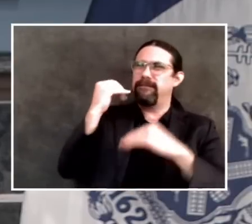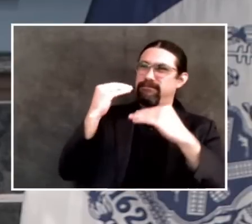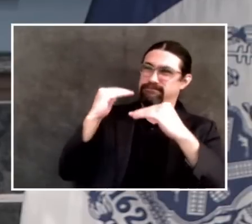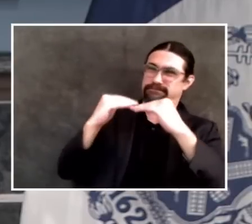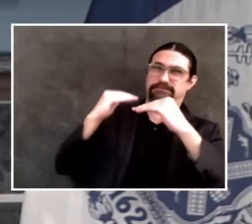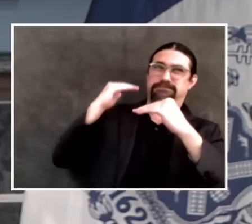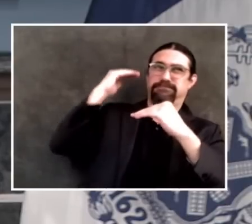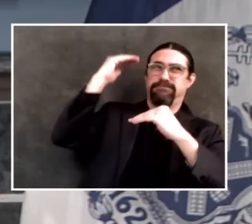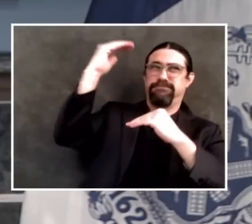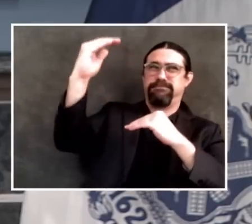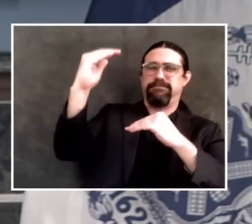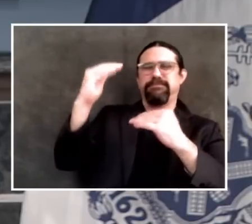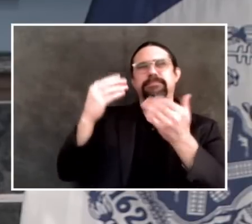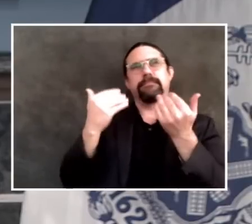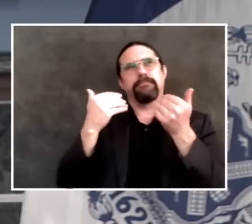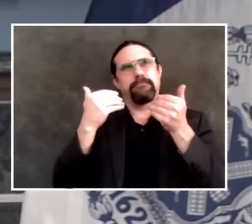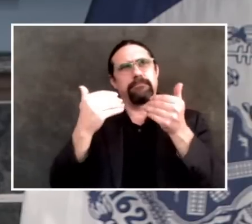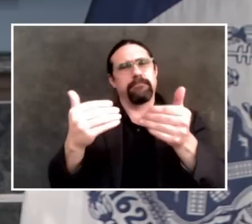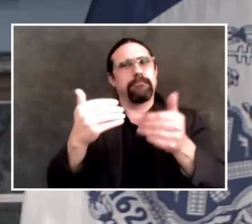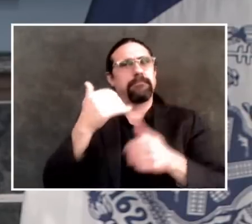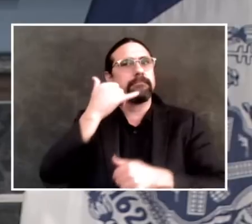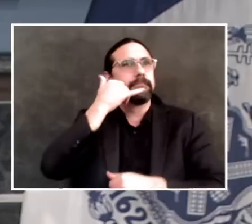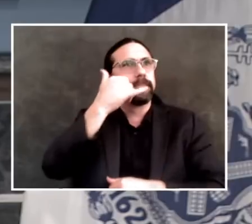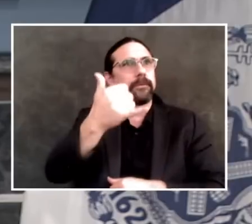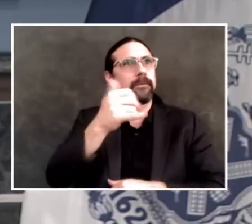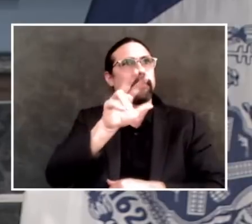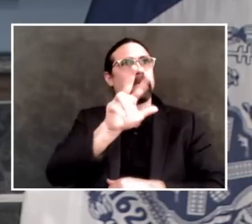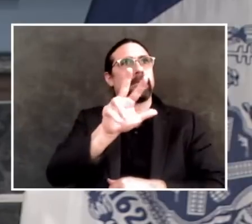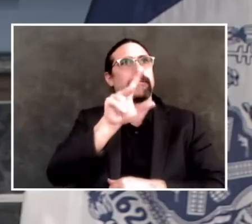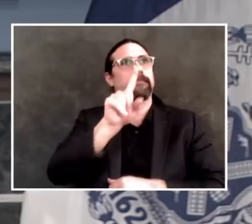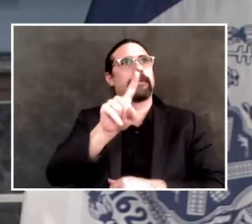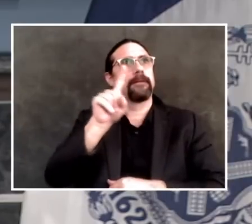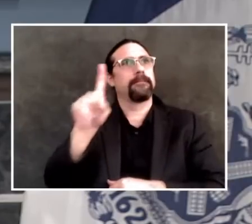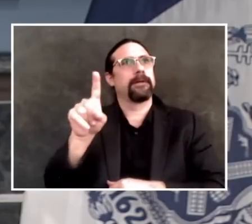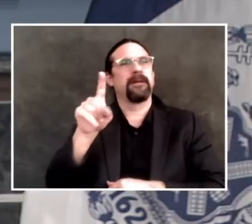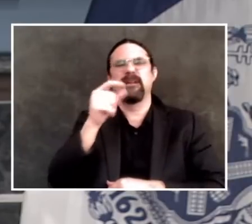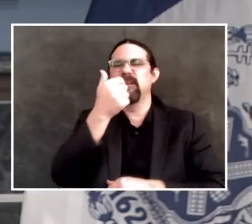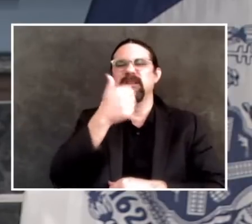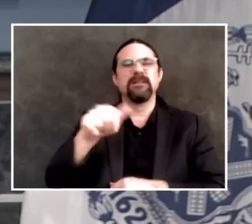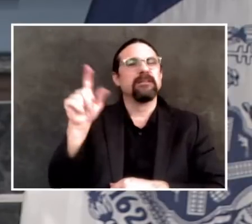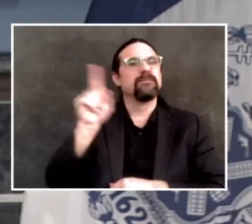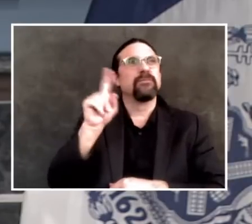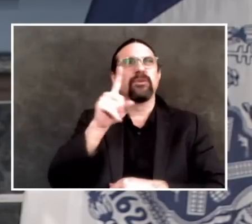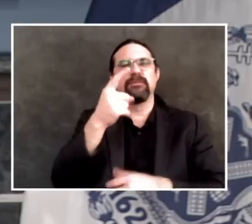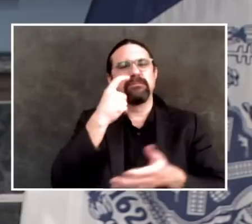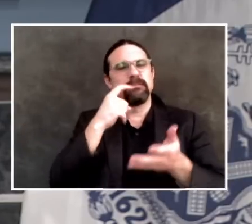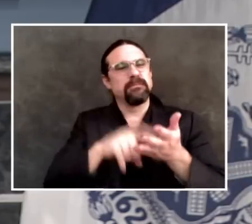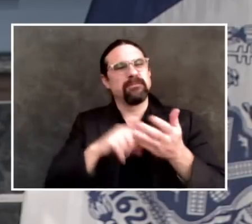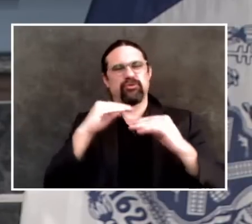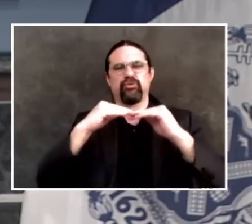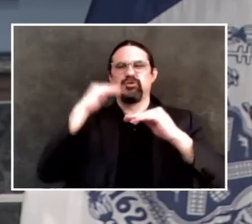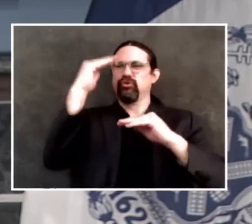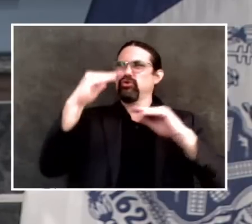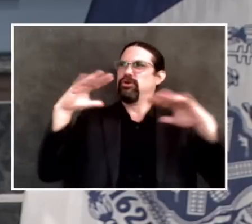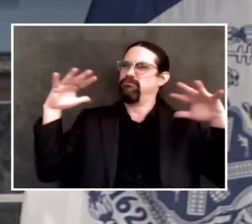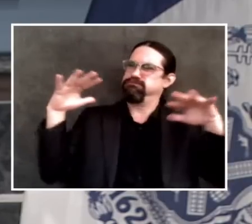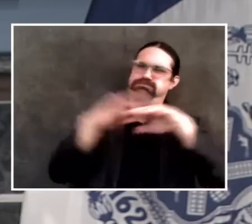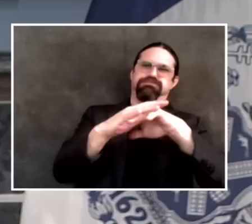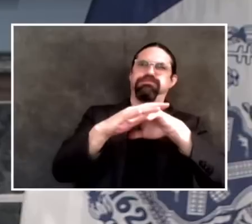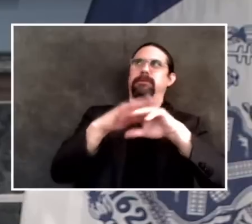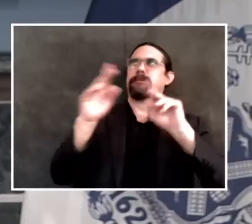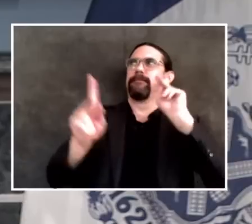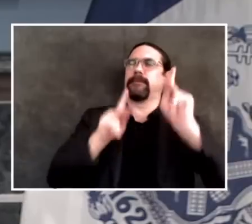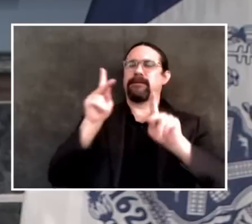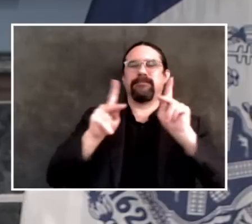quickly and make things right. But the fact is, the NYPD, the FDNY, the Buildings Department,